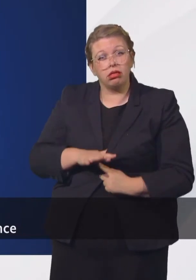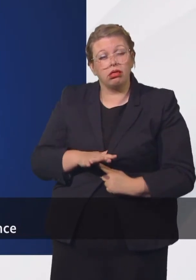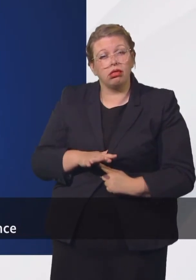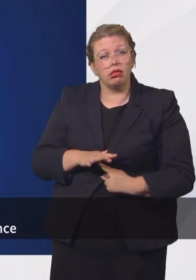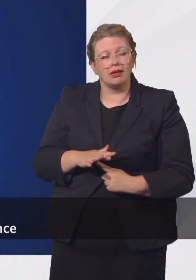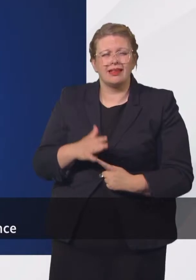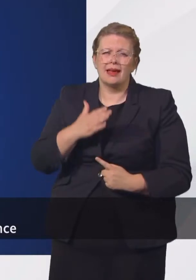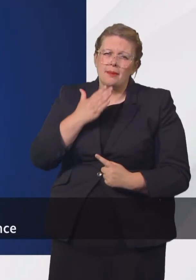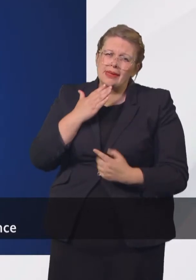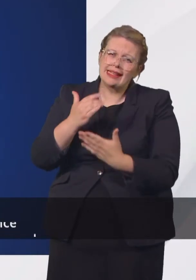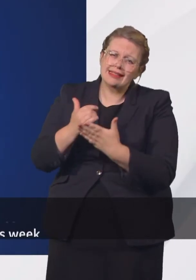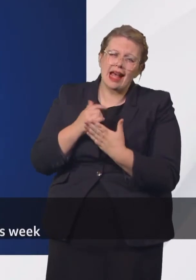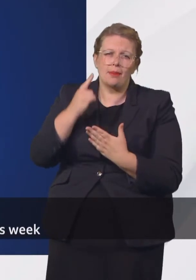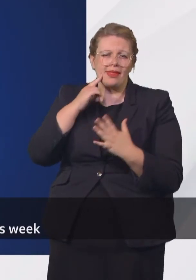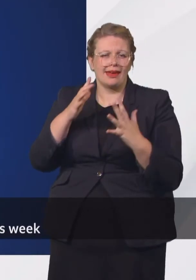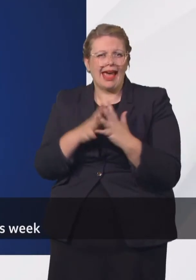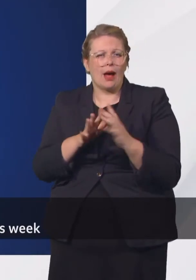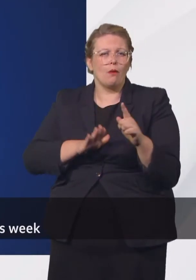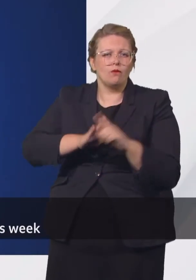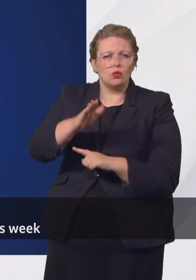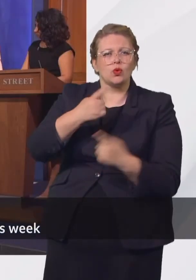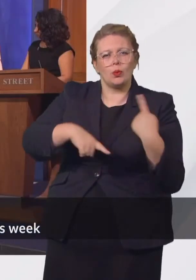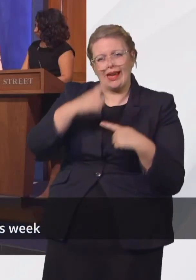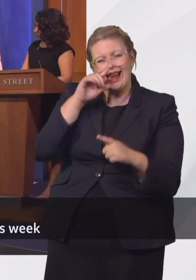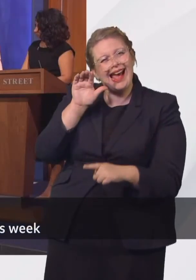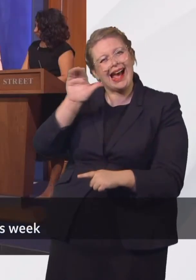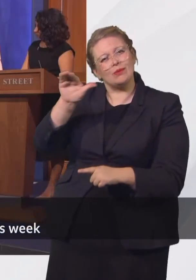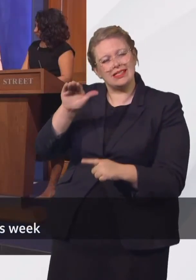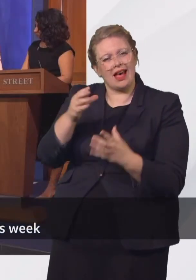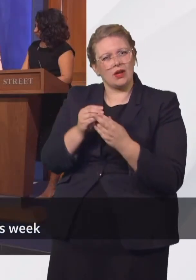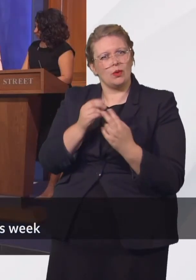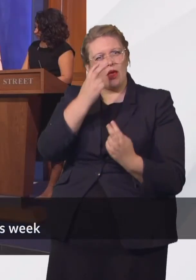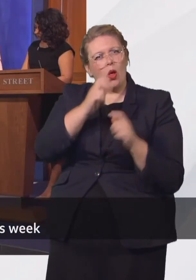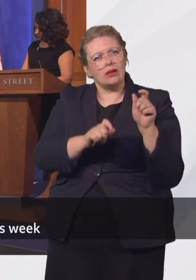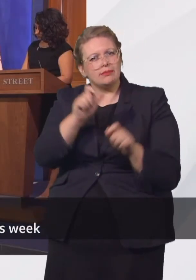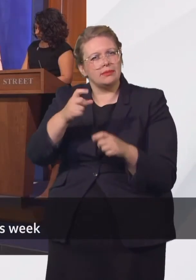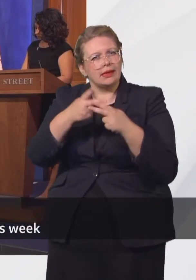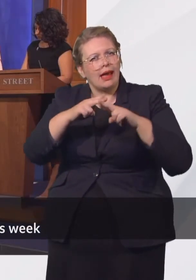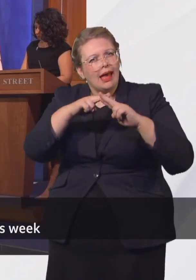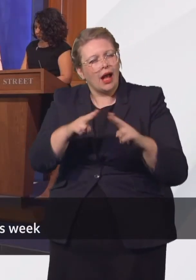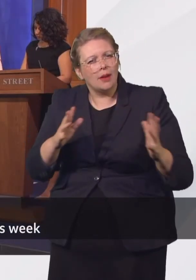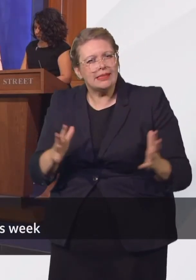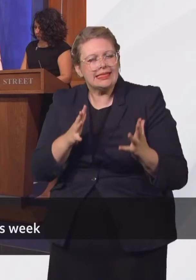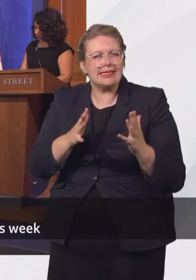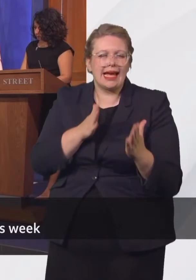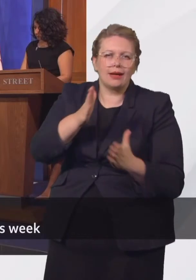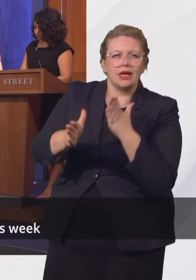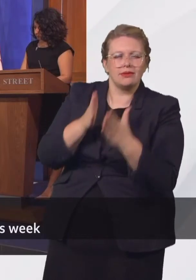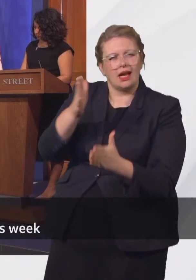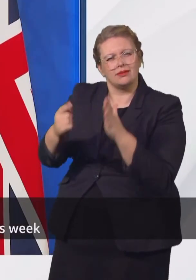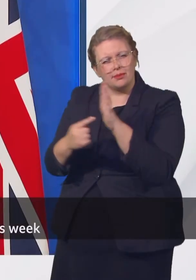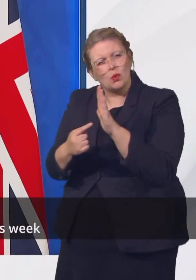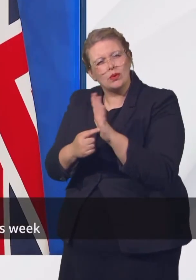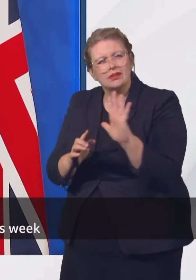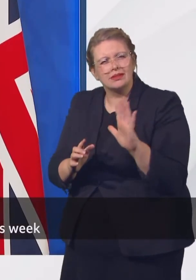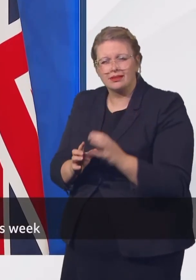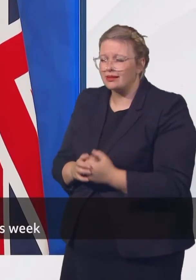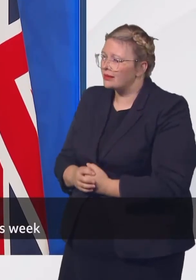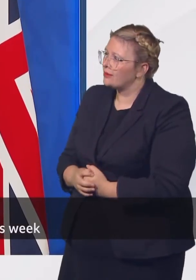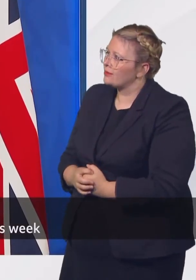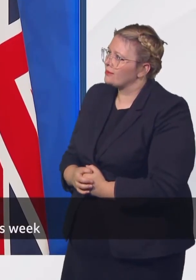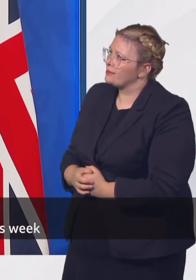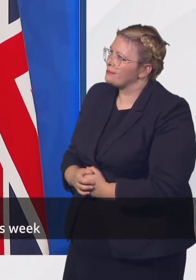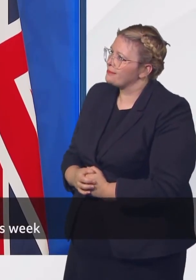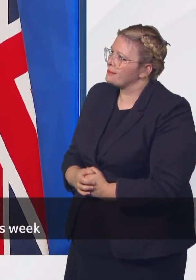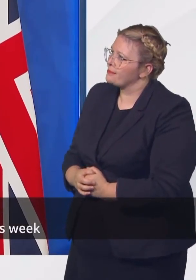this to happen very soon. Thank you. Thank you, Rachel. It's an incredibly important question, and we're working on